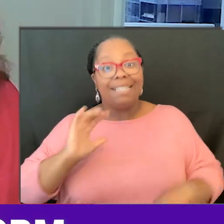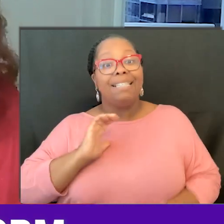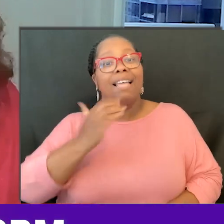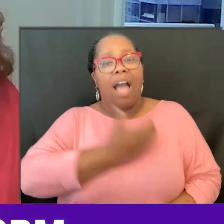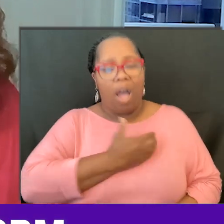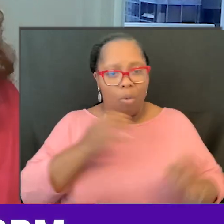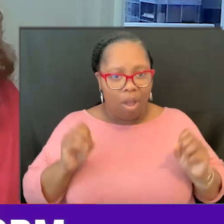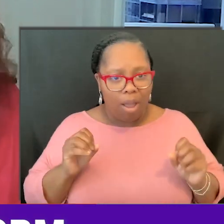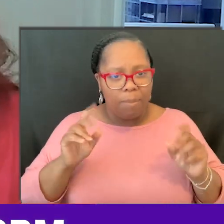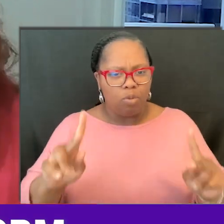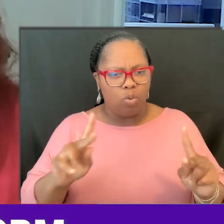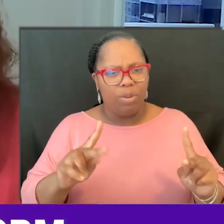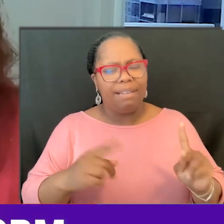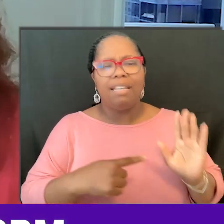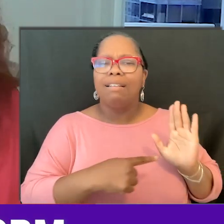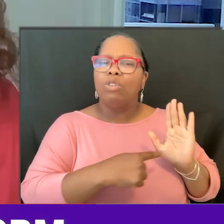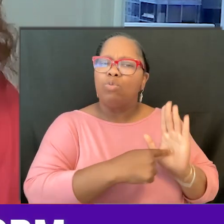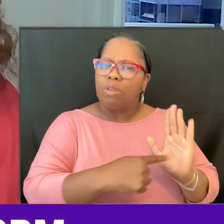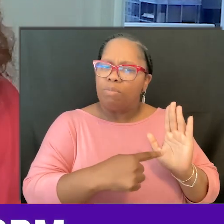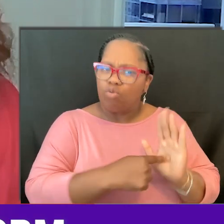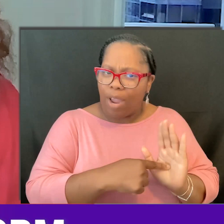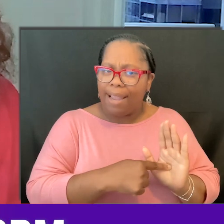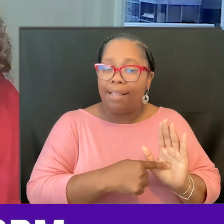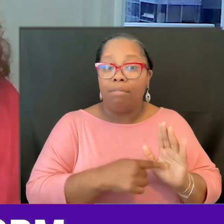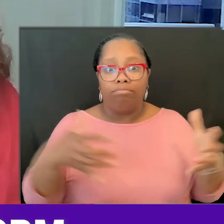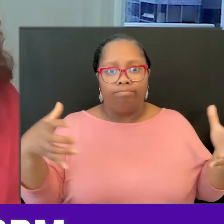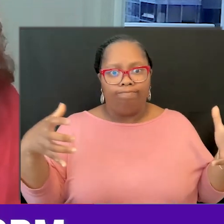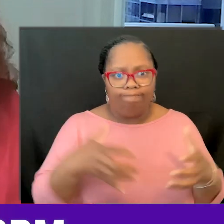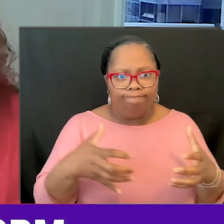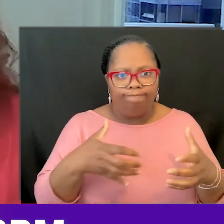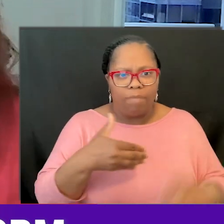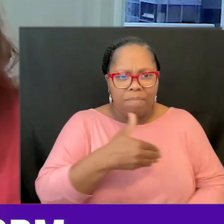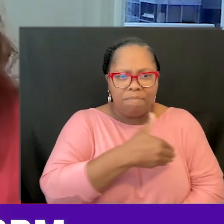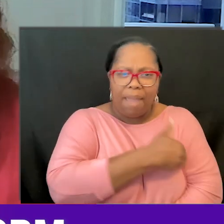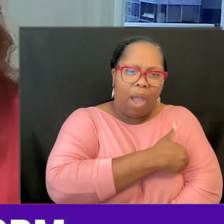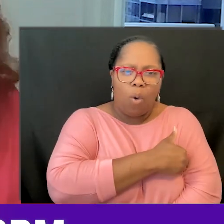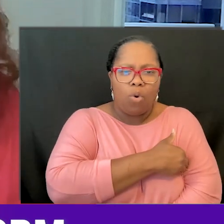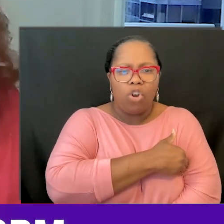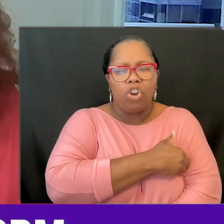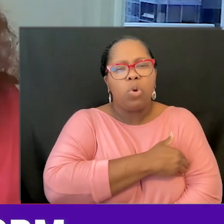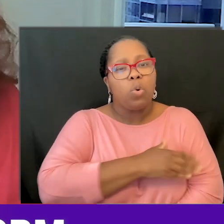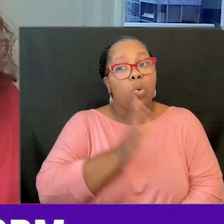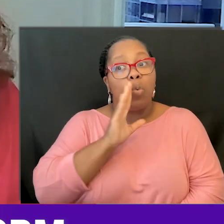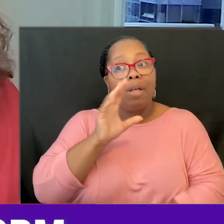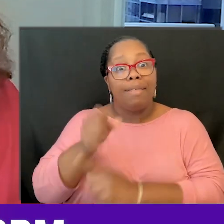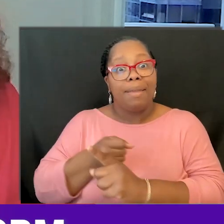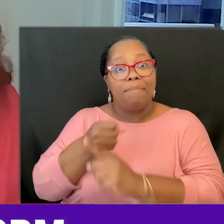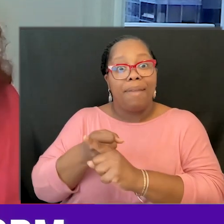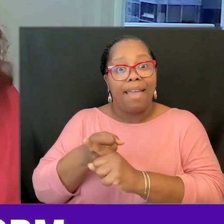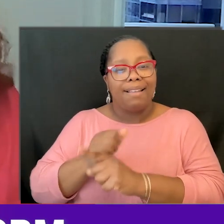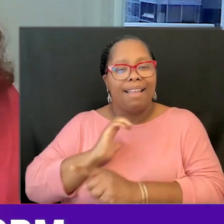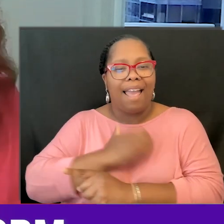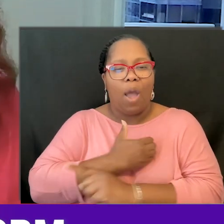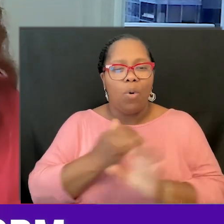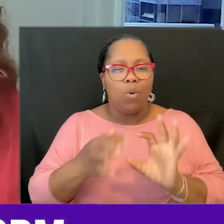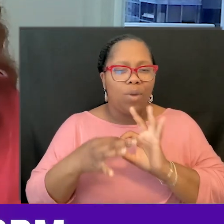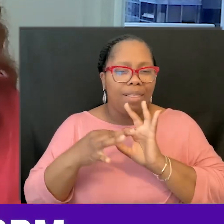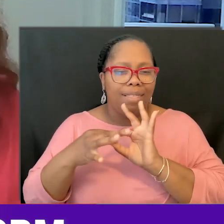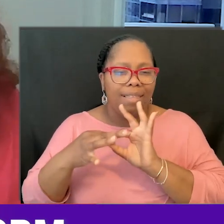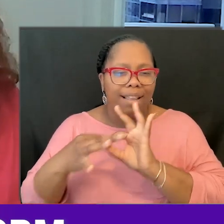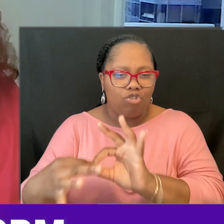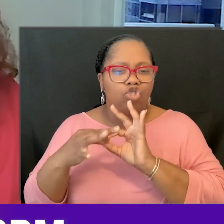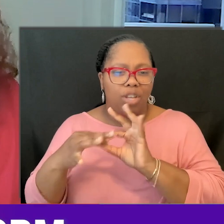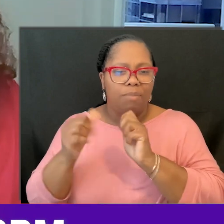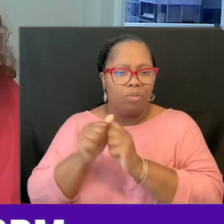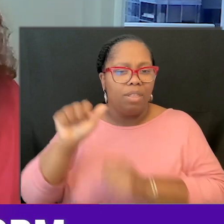to demonstrate that collective power in a way that will impact our relationship with the